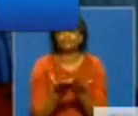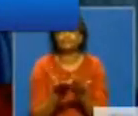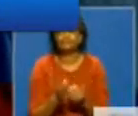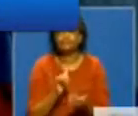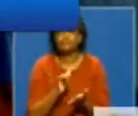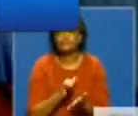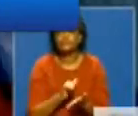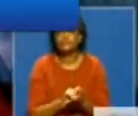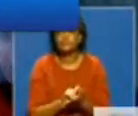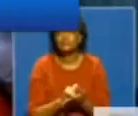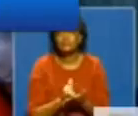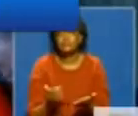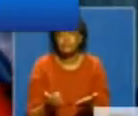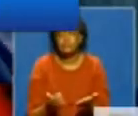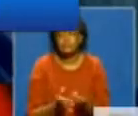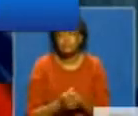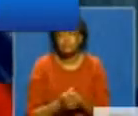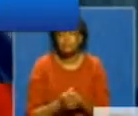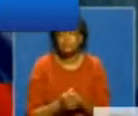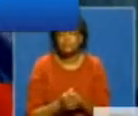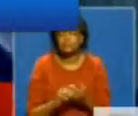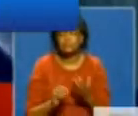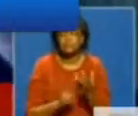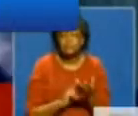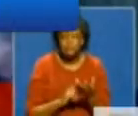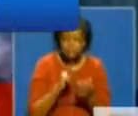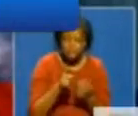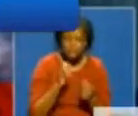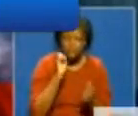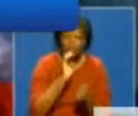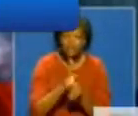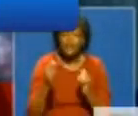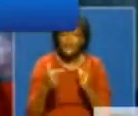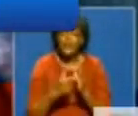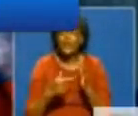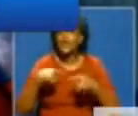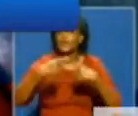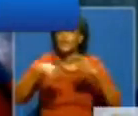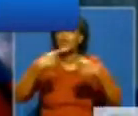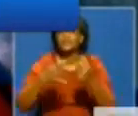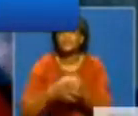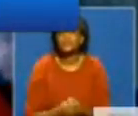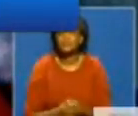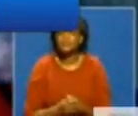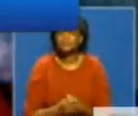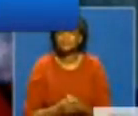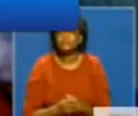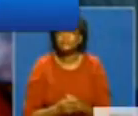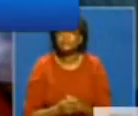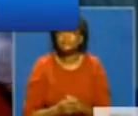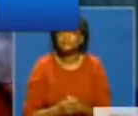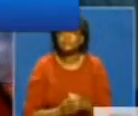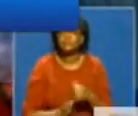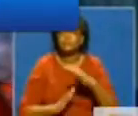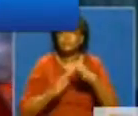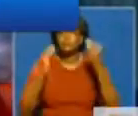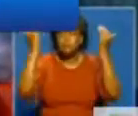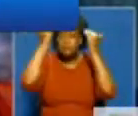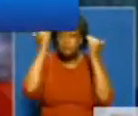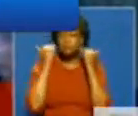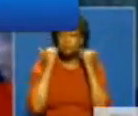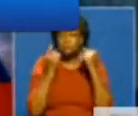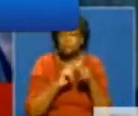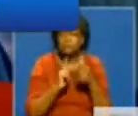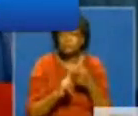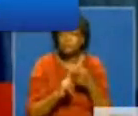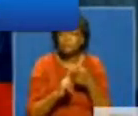in substitution of that 14-point process, the Superior Court then